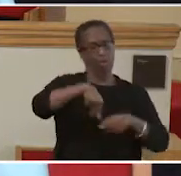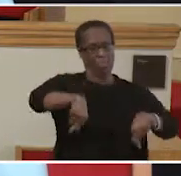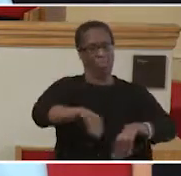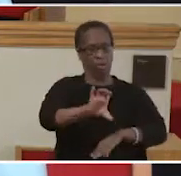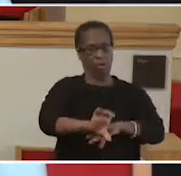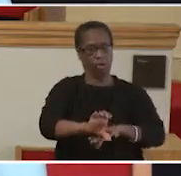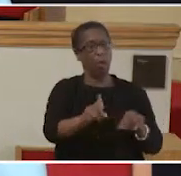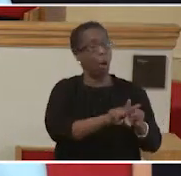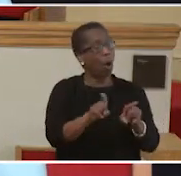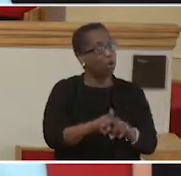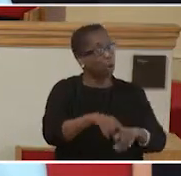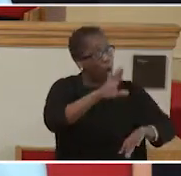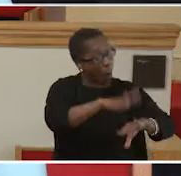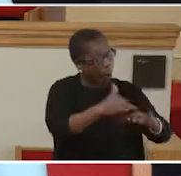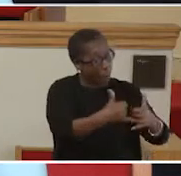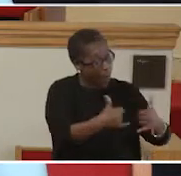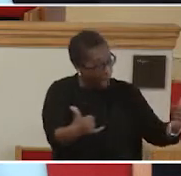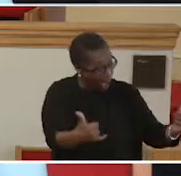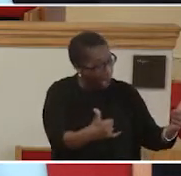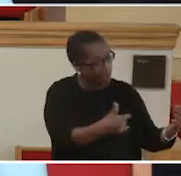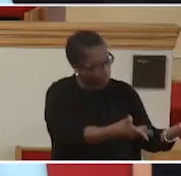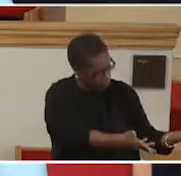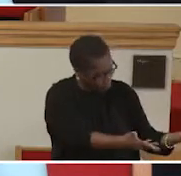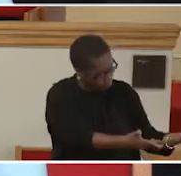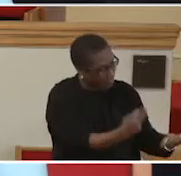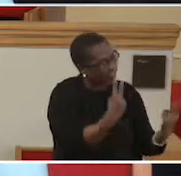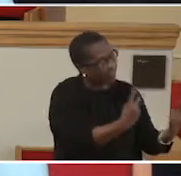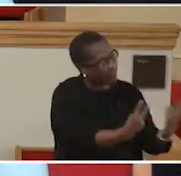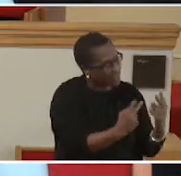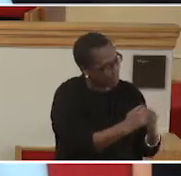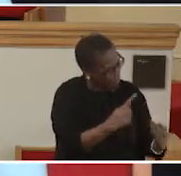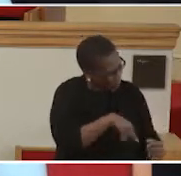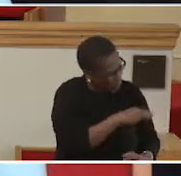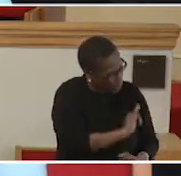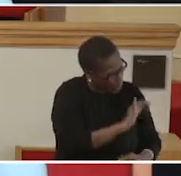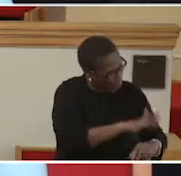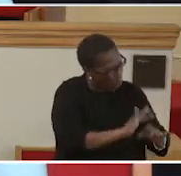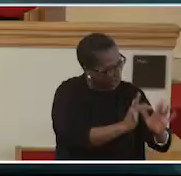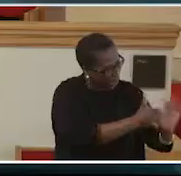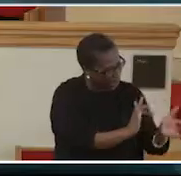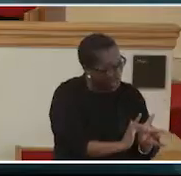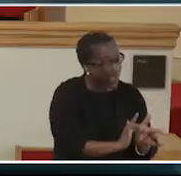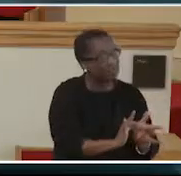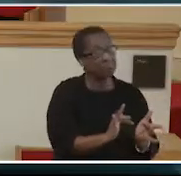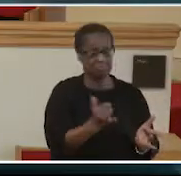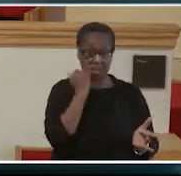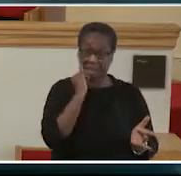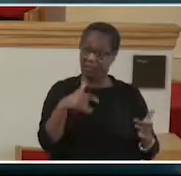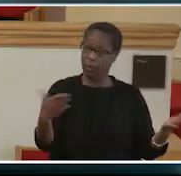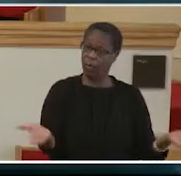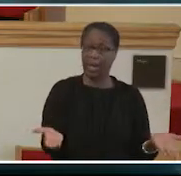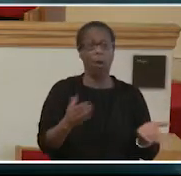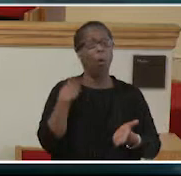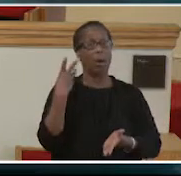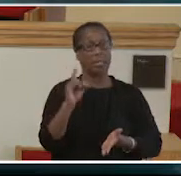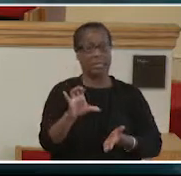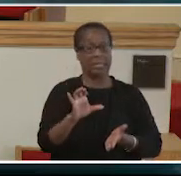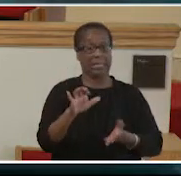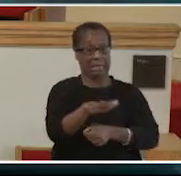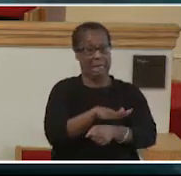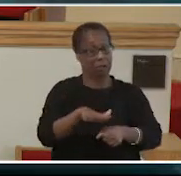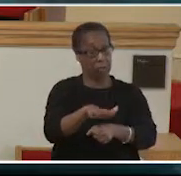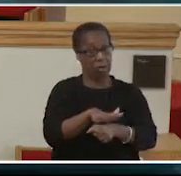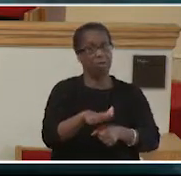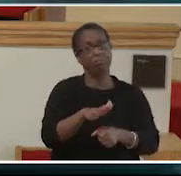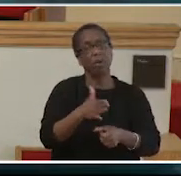welcome our online guests who are visiting with us over the internet. We say to you that if you're going to be in the Washington, D.C. area, we would ask that you